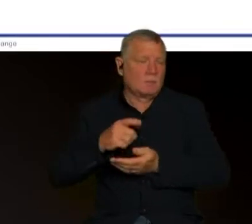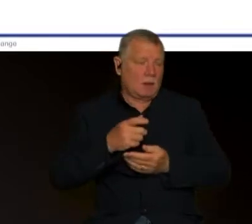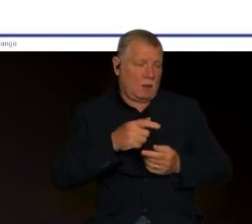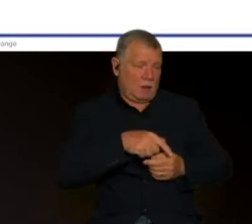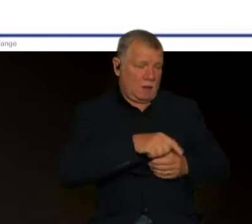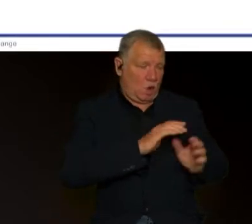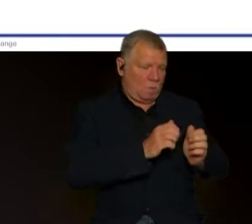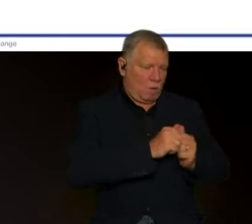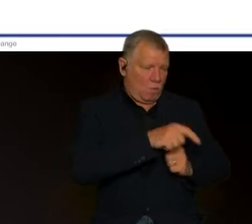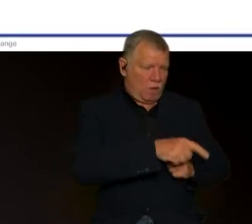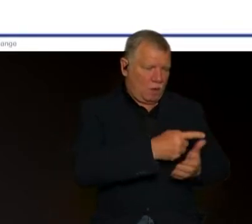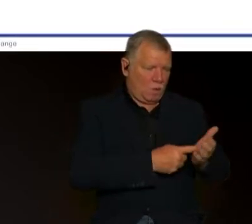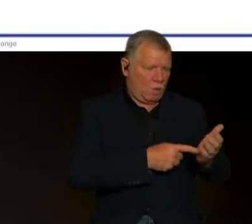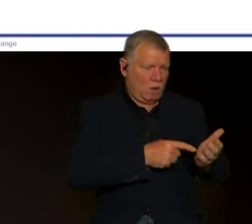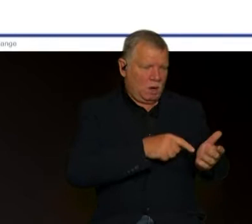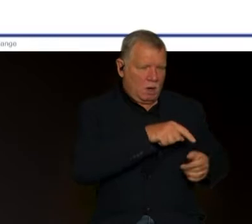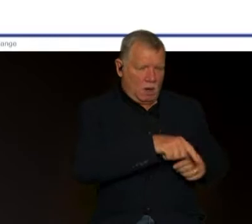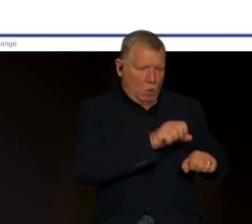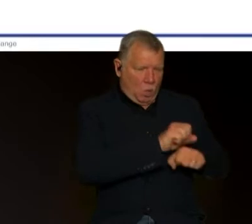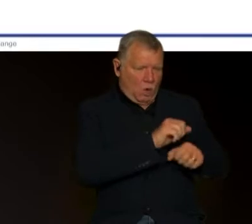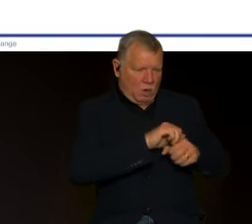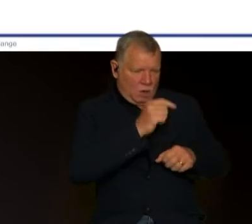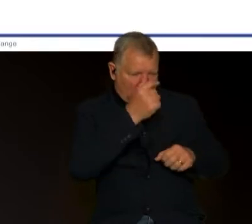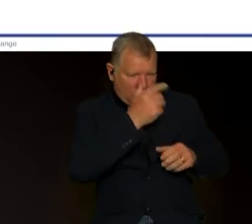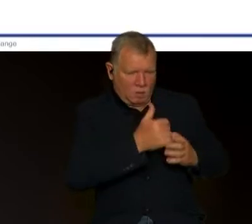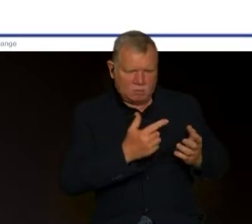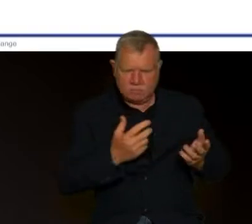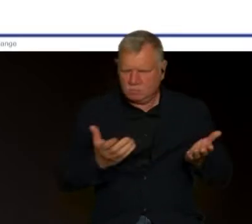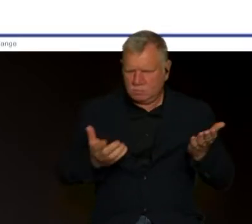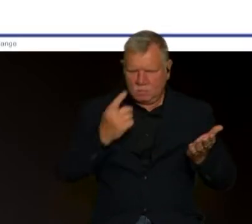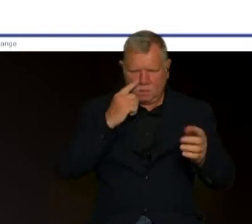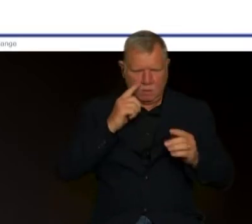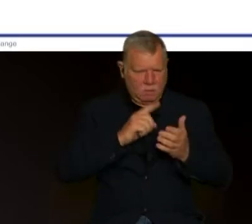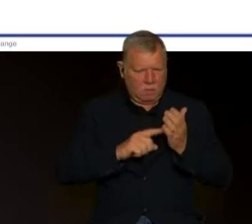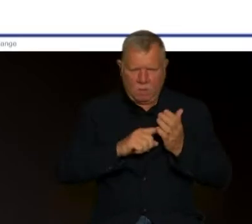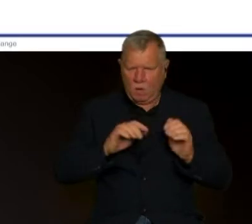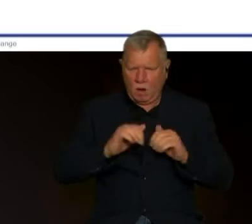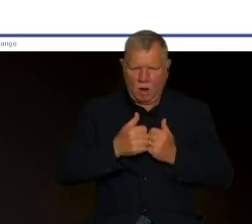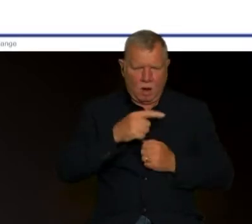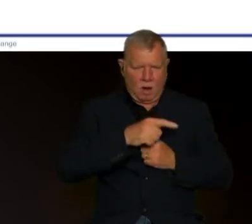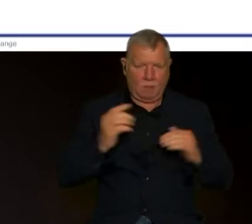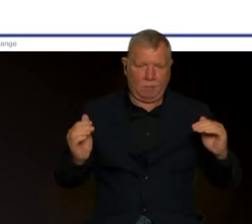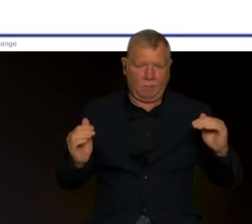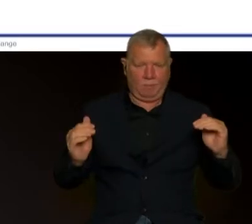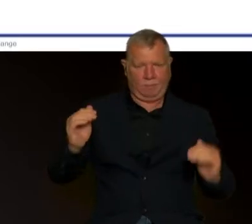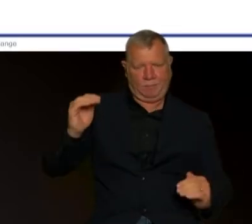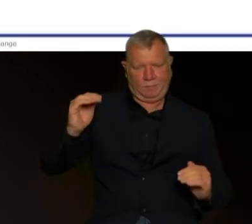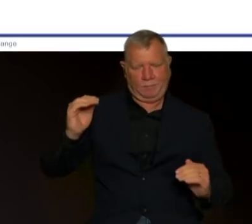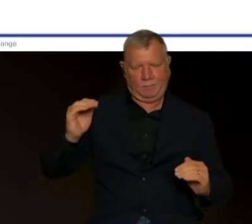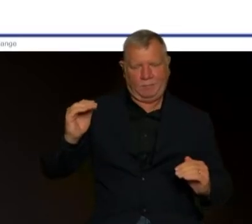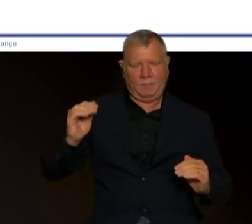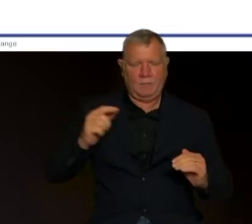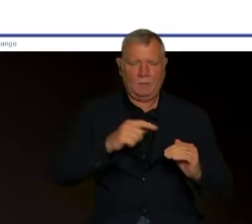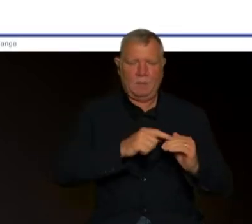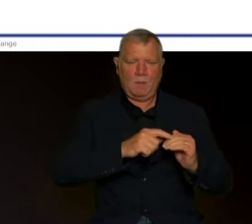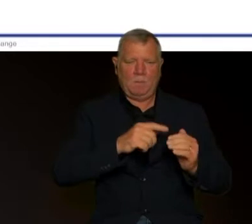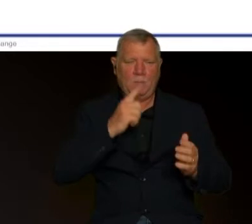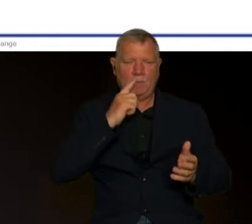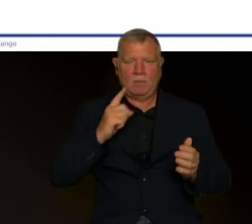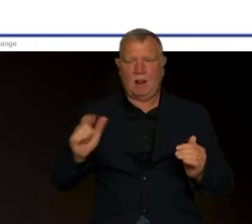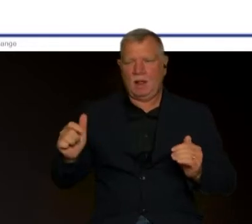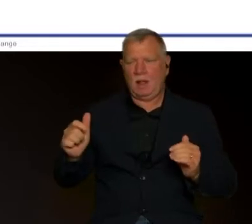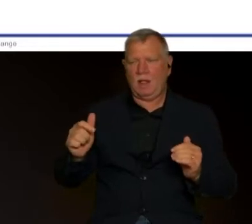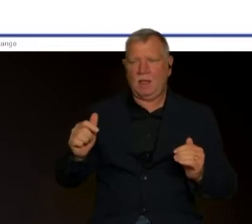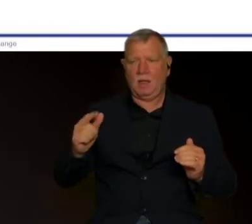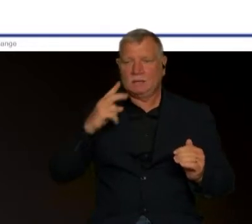compared the salary that the person has now with what is paid on the market, and that is how we determine the employees who were being paid below what is